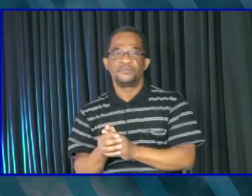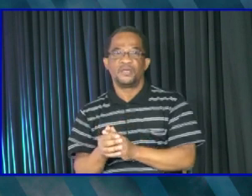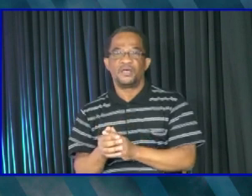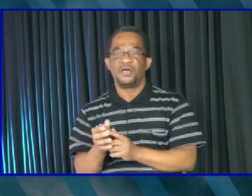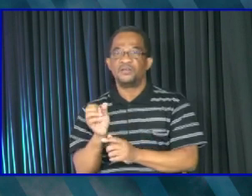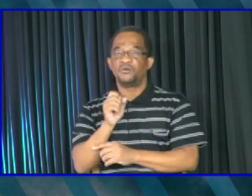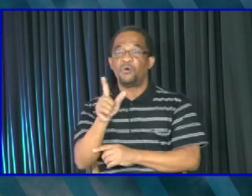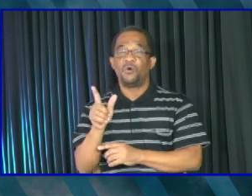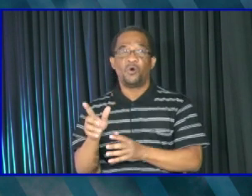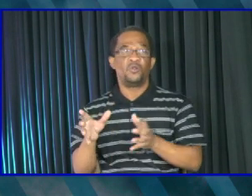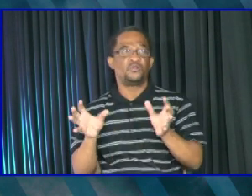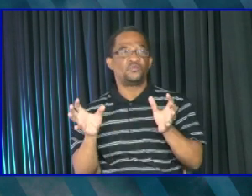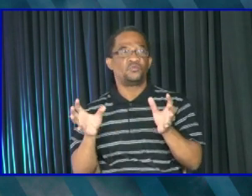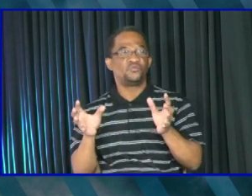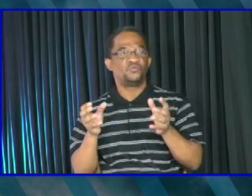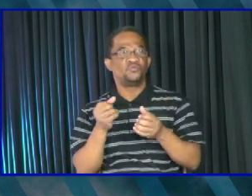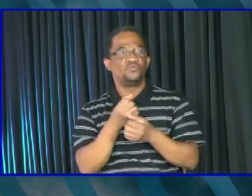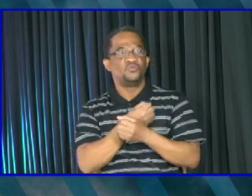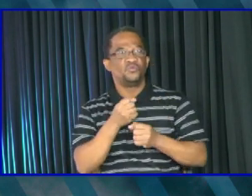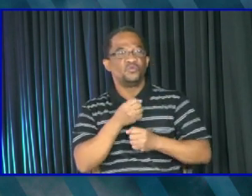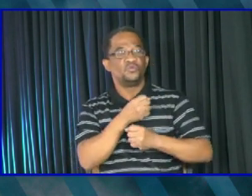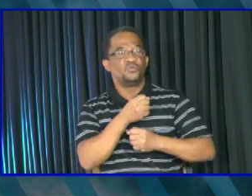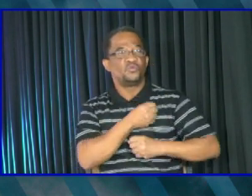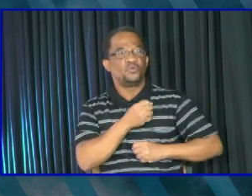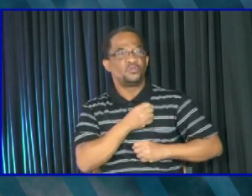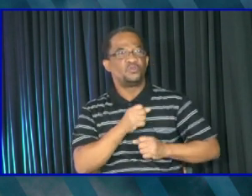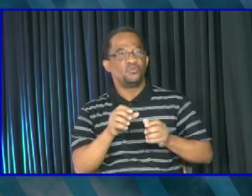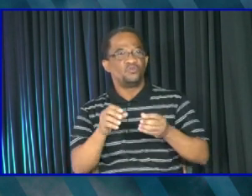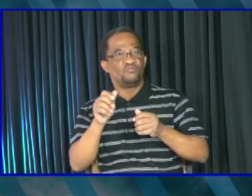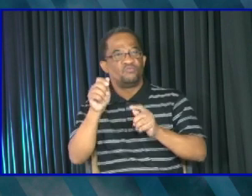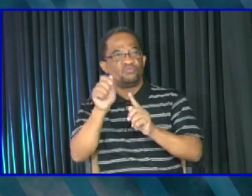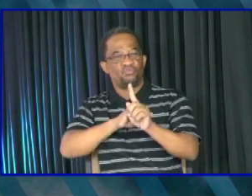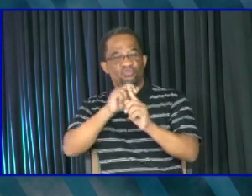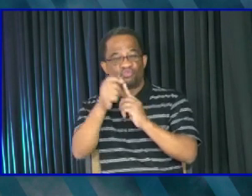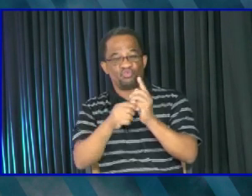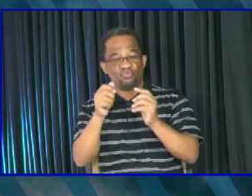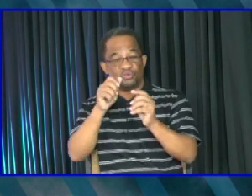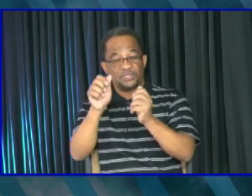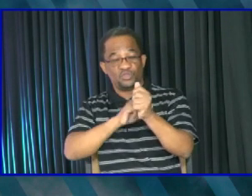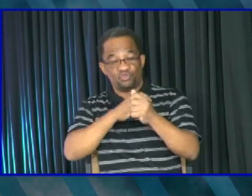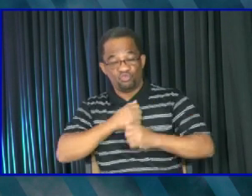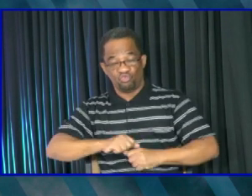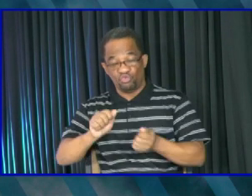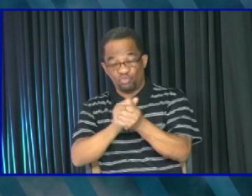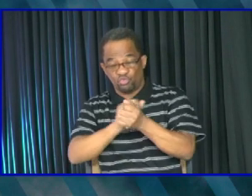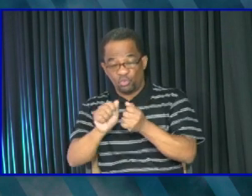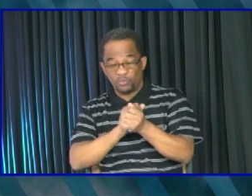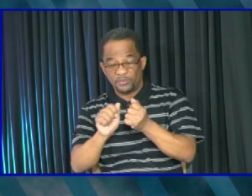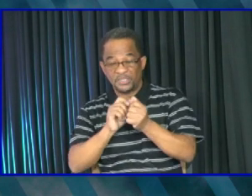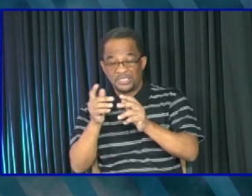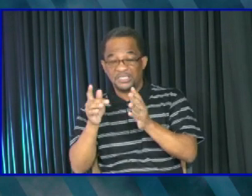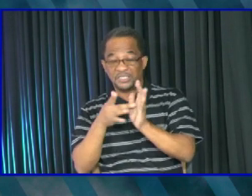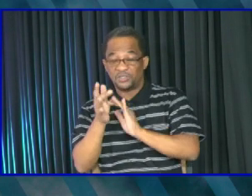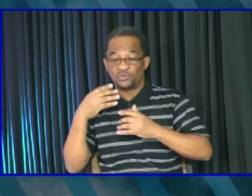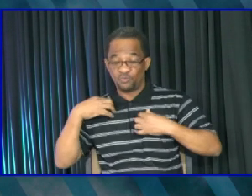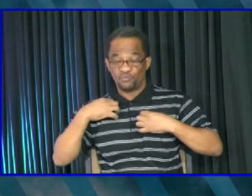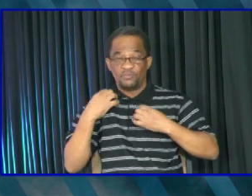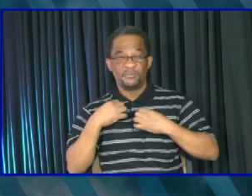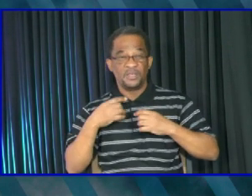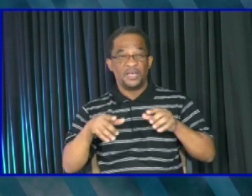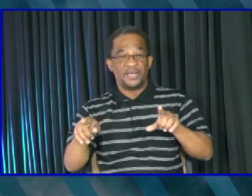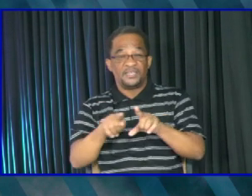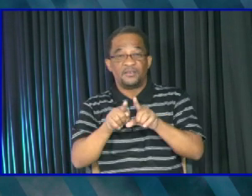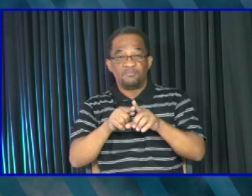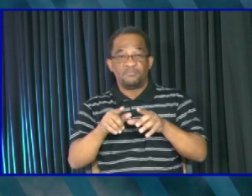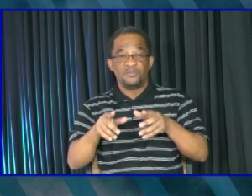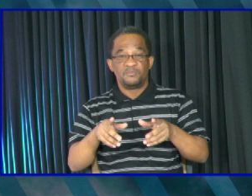soldiers. And they stripped him and put on him a scarlet robe. And when they had plaited a crown of thorns,